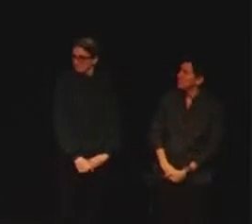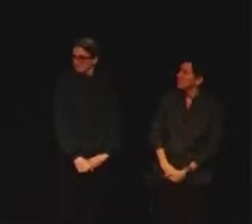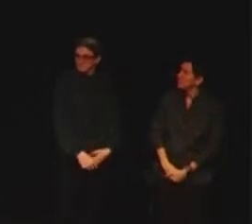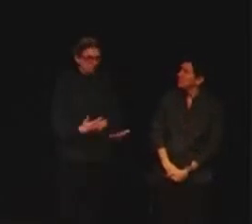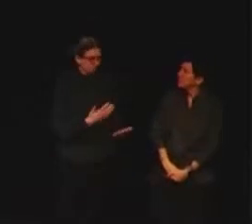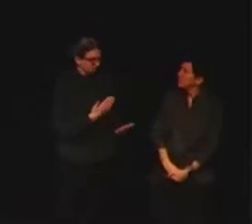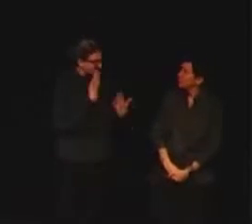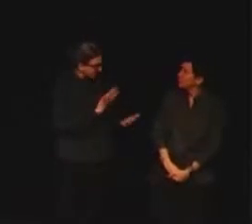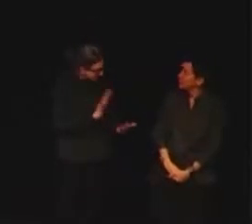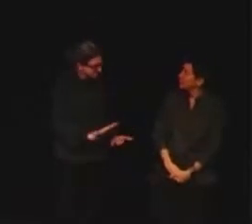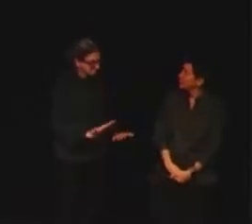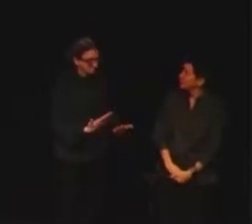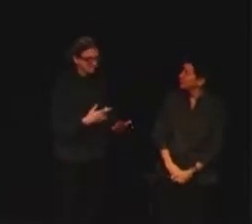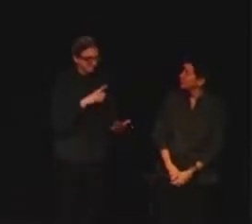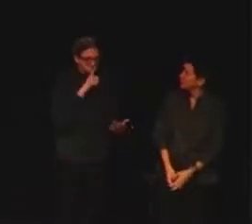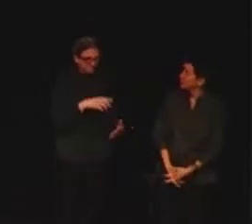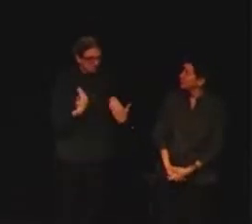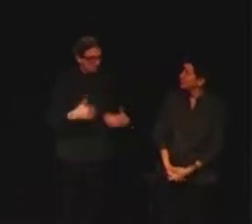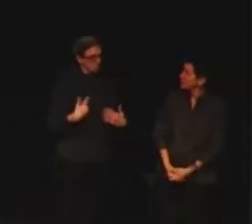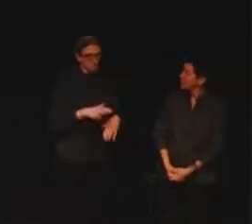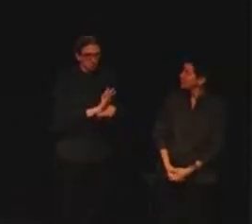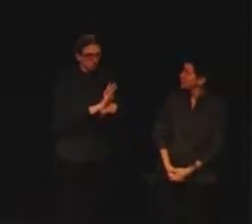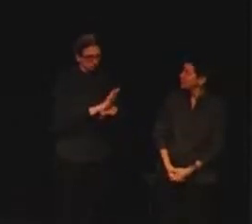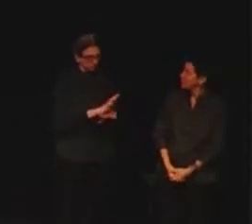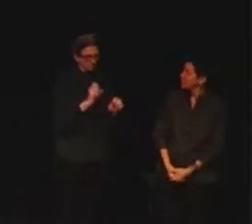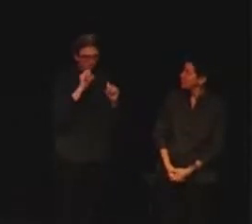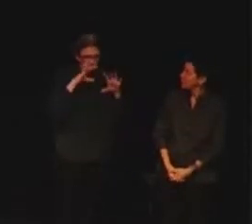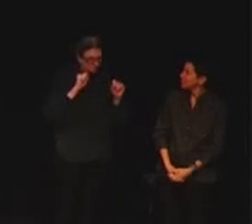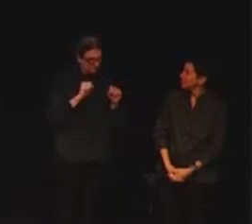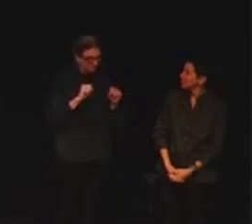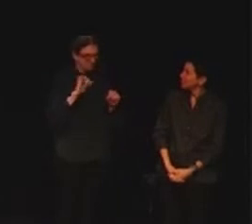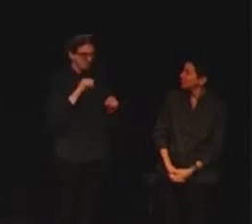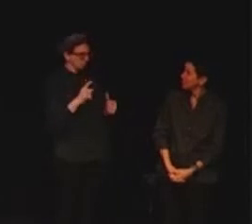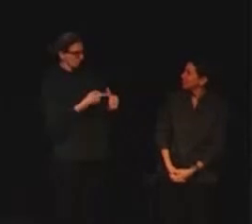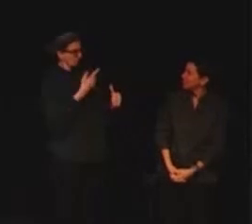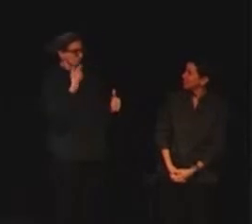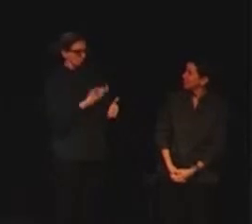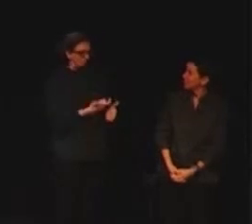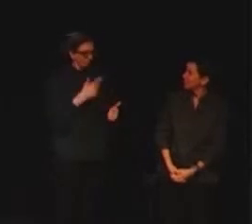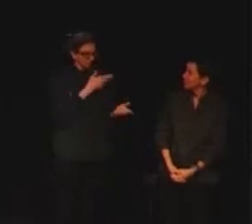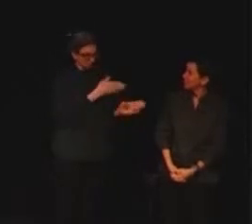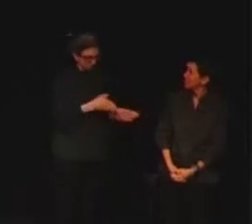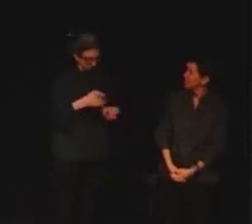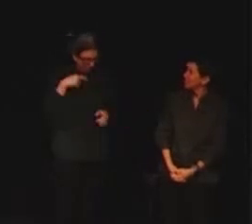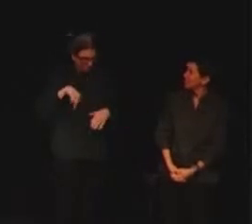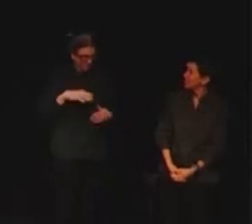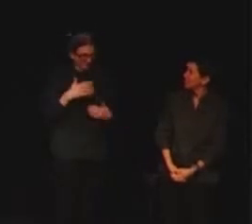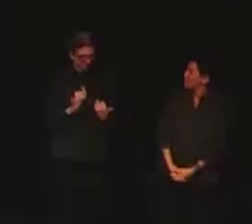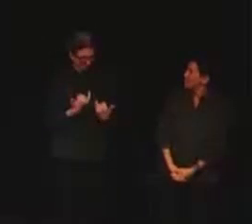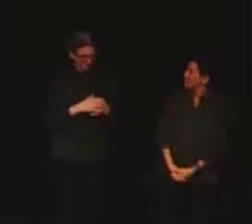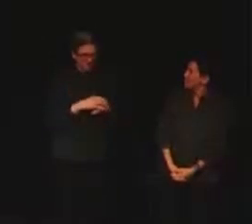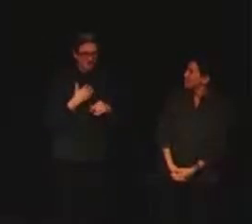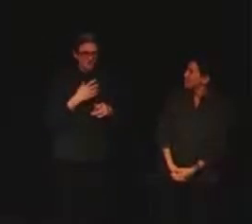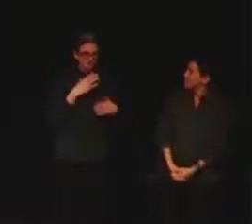Well, thank you for that. It's absolutely an incredible film. And it was actually the first one that I saw when I was prepping for this. And to say it got